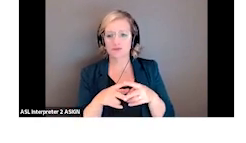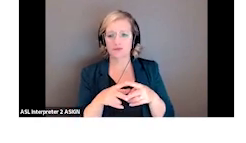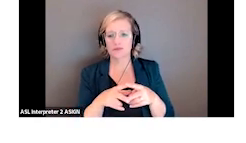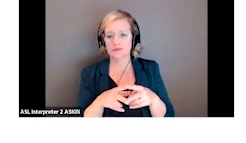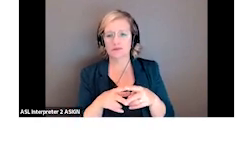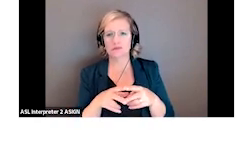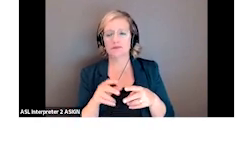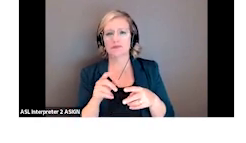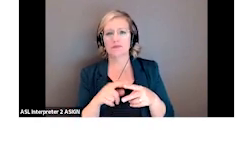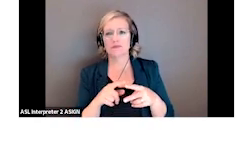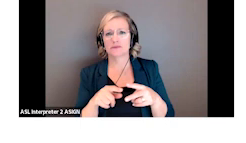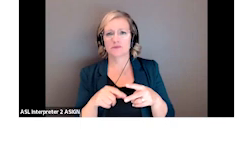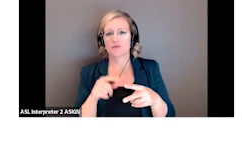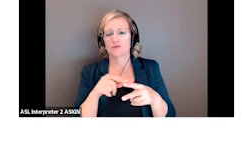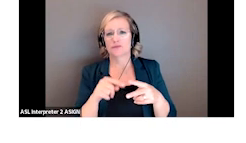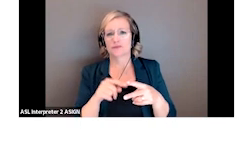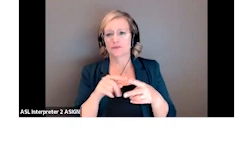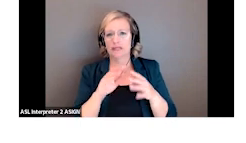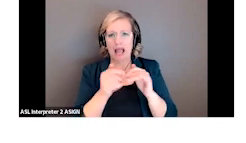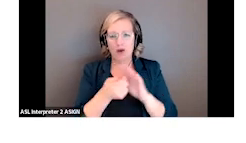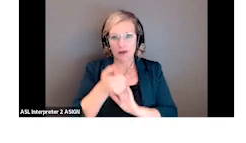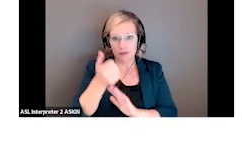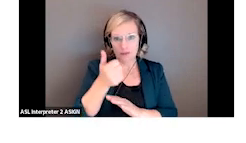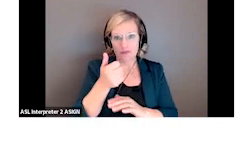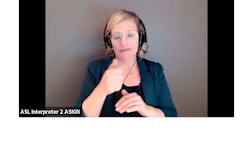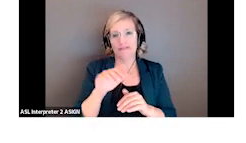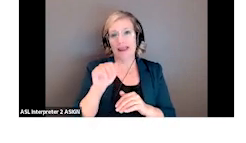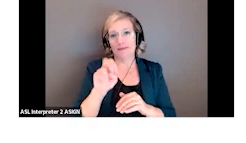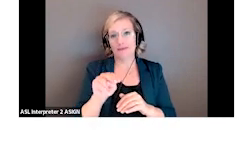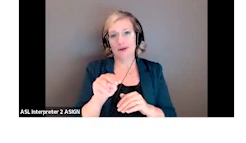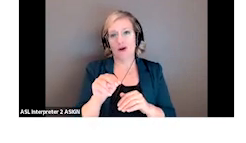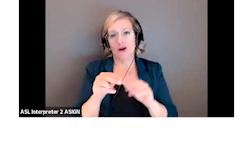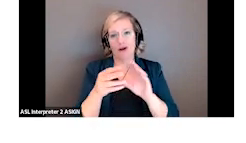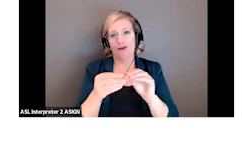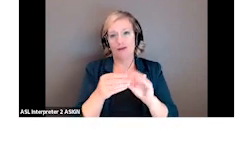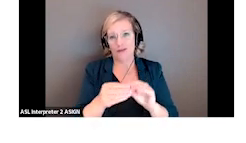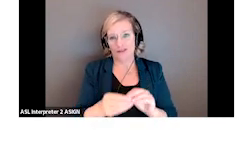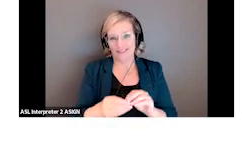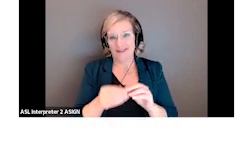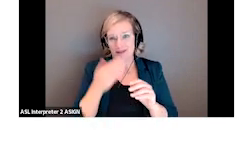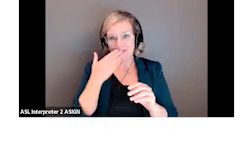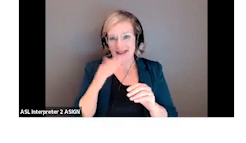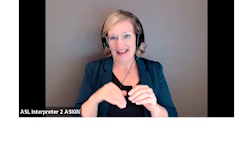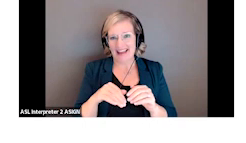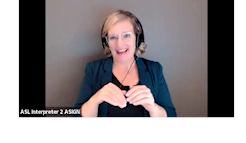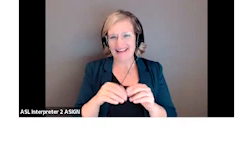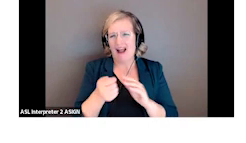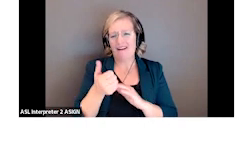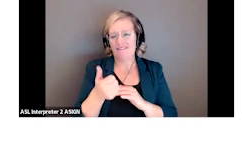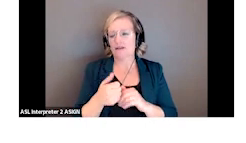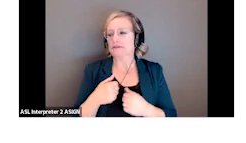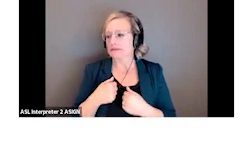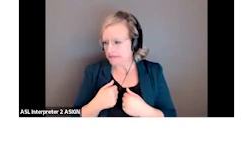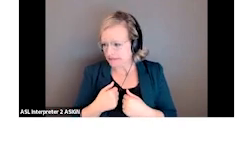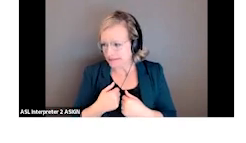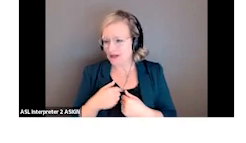Amazon to remove bad product reviews? Very difficult. We should talk if you have some of those because it's next